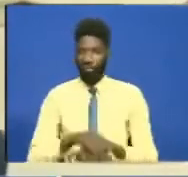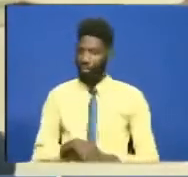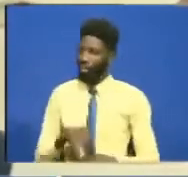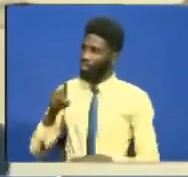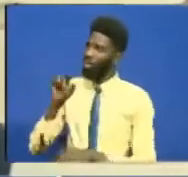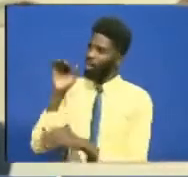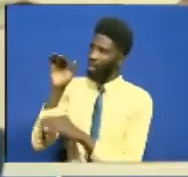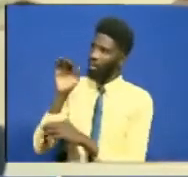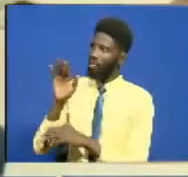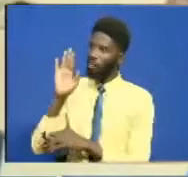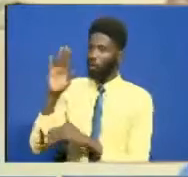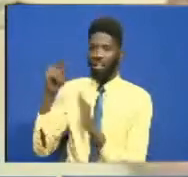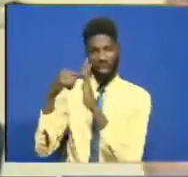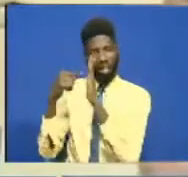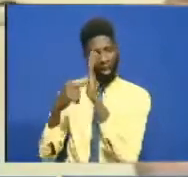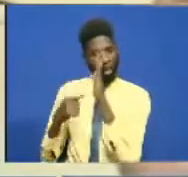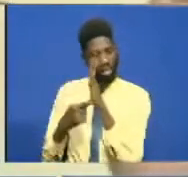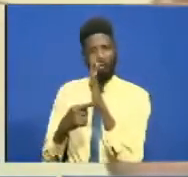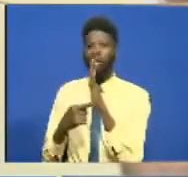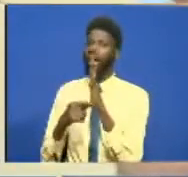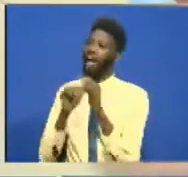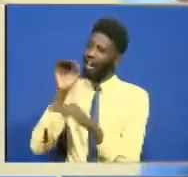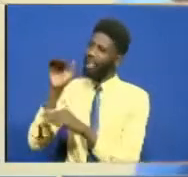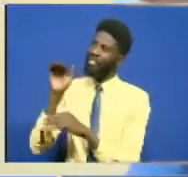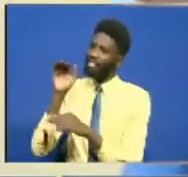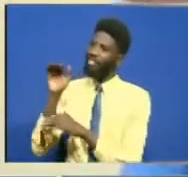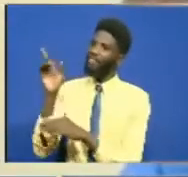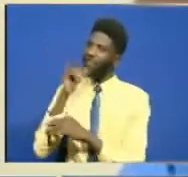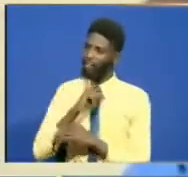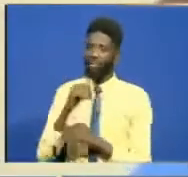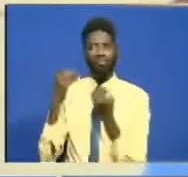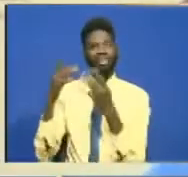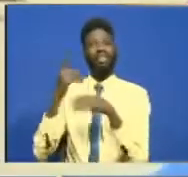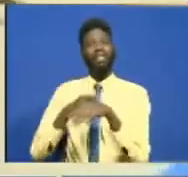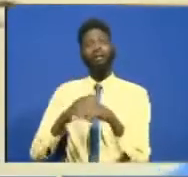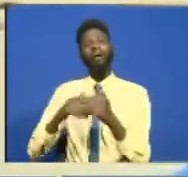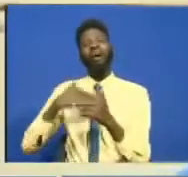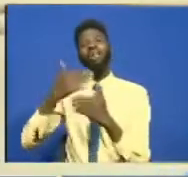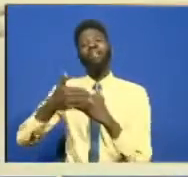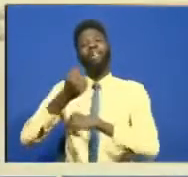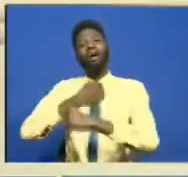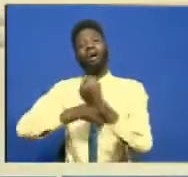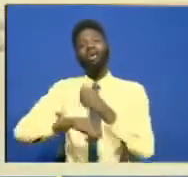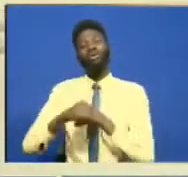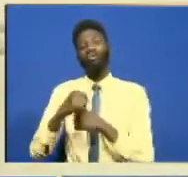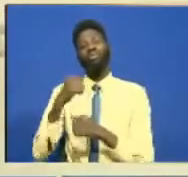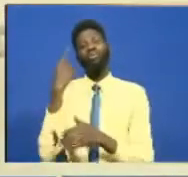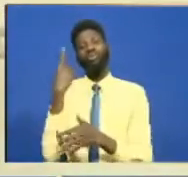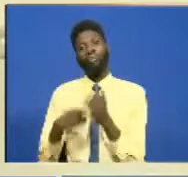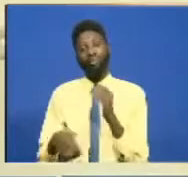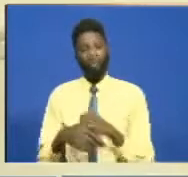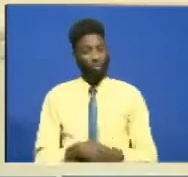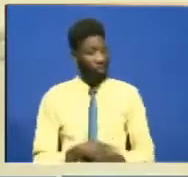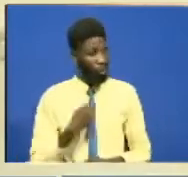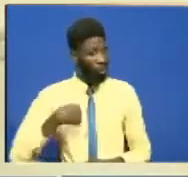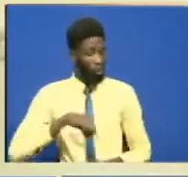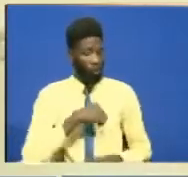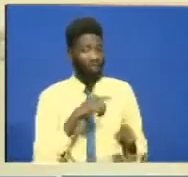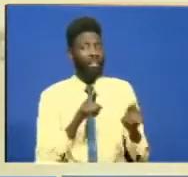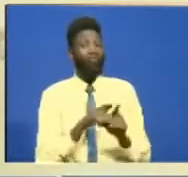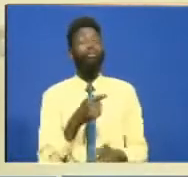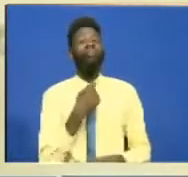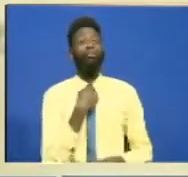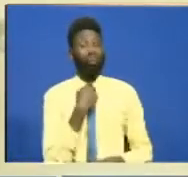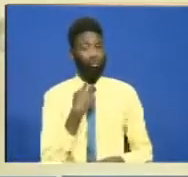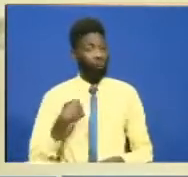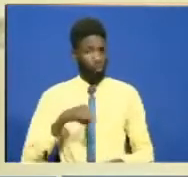demands addressed, have been on for a long time. What is your next cause of action? The next course of action is that we as the union, we are considering